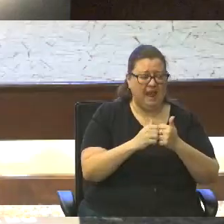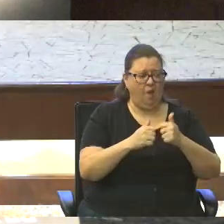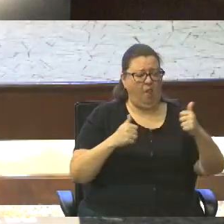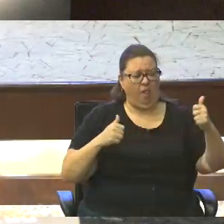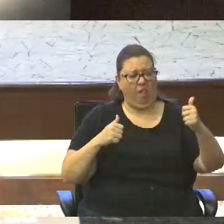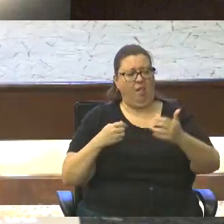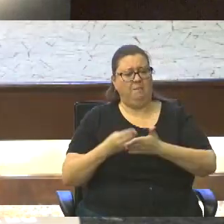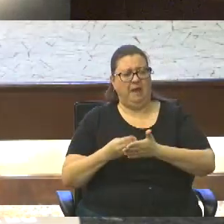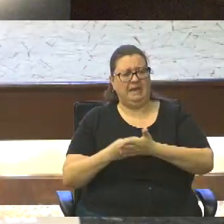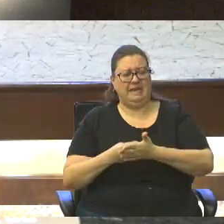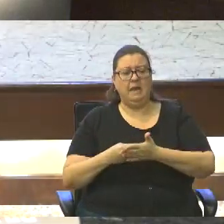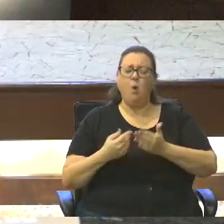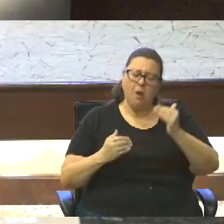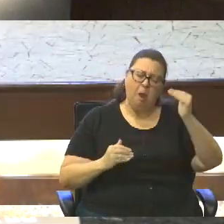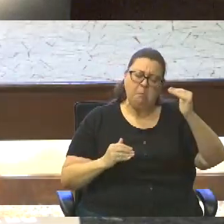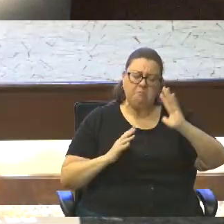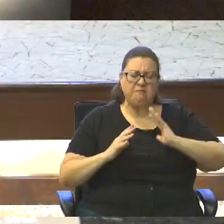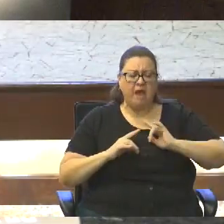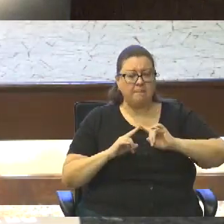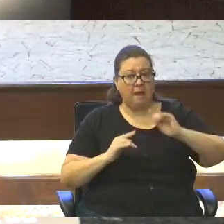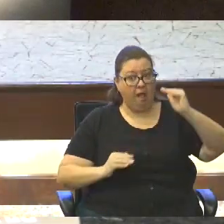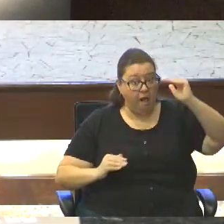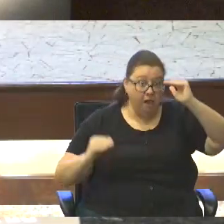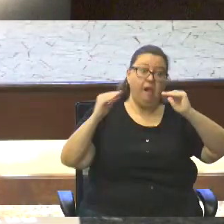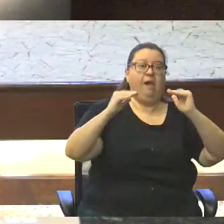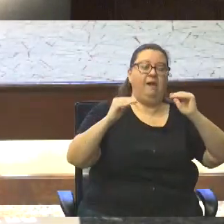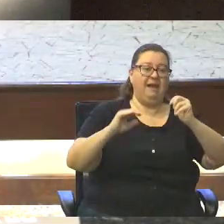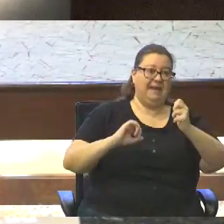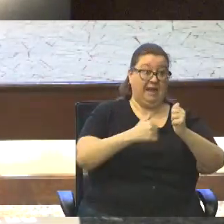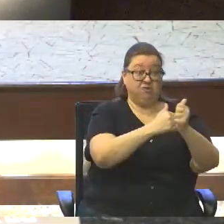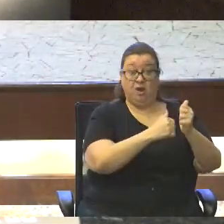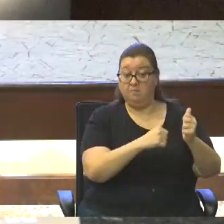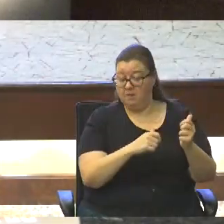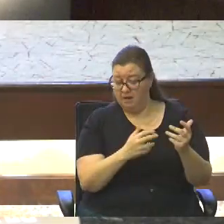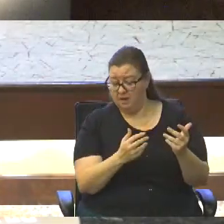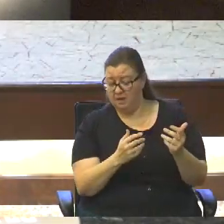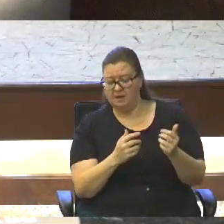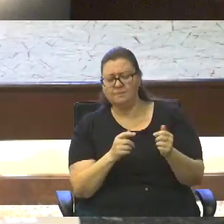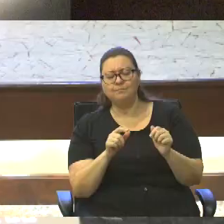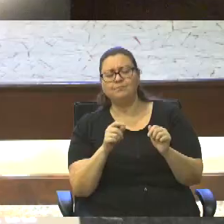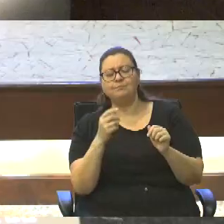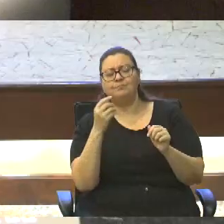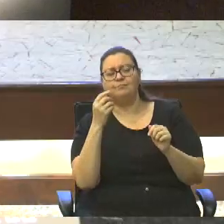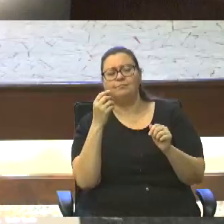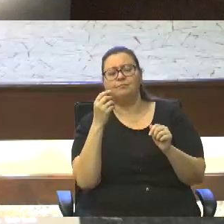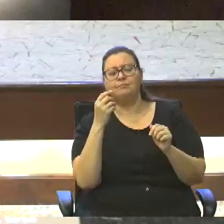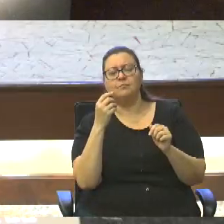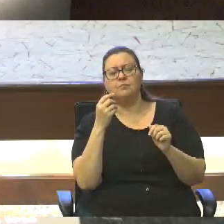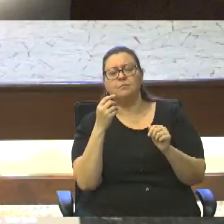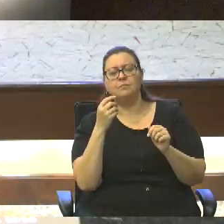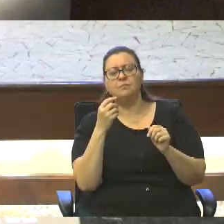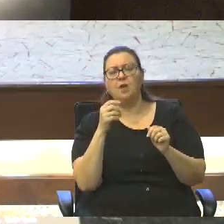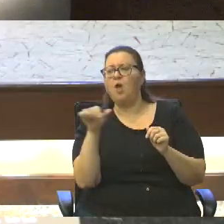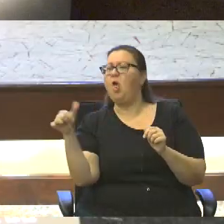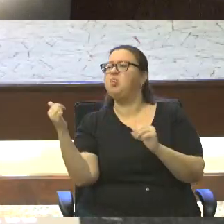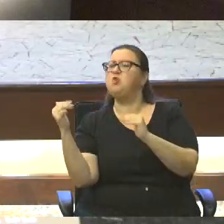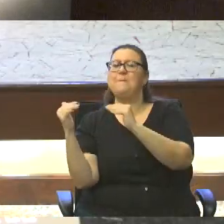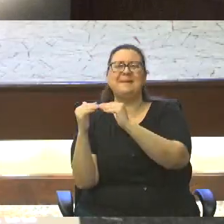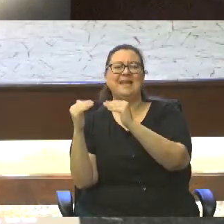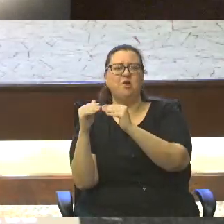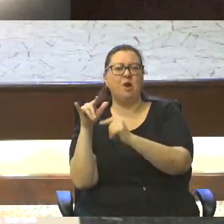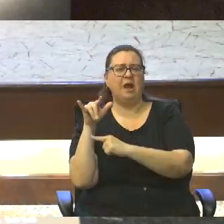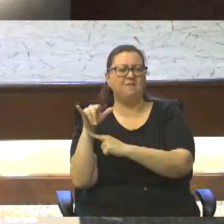now, which is heavily subsidized, can you mention for us, again, what some of the peer airports, I know there's a lot